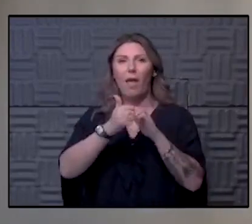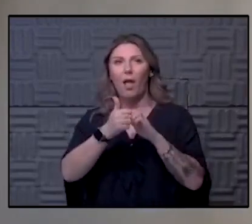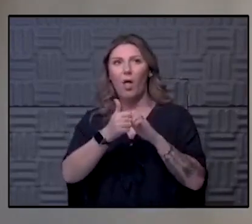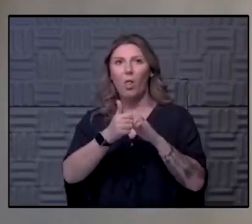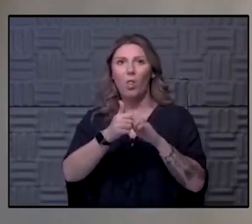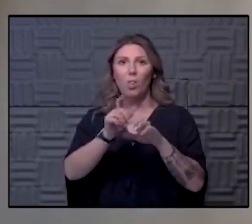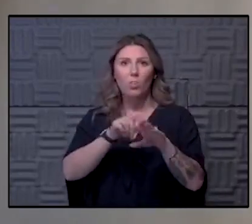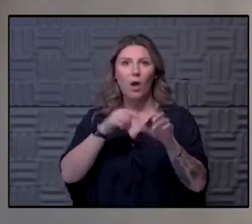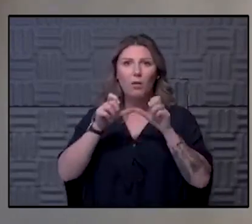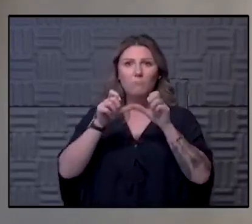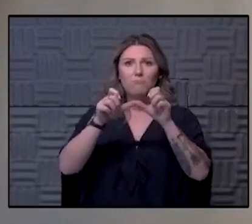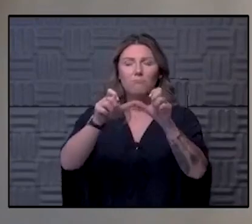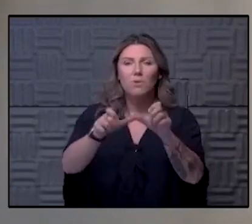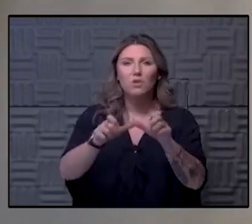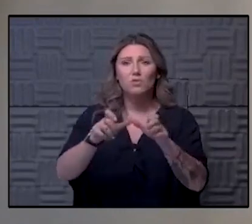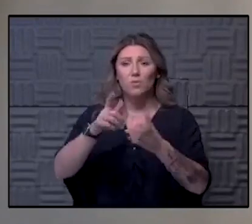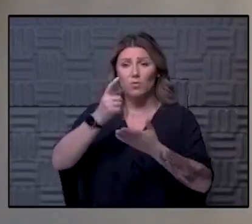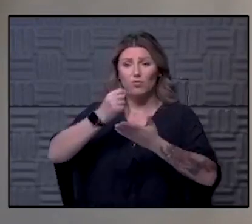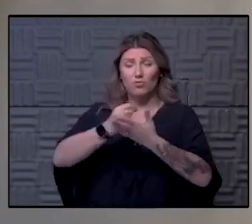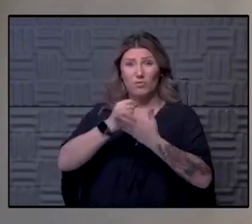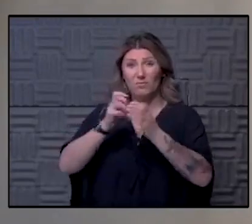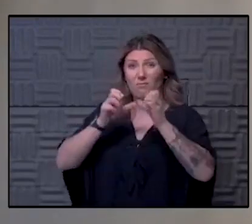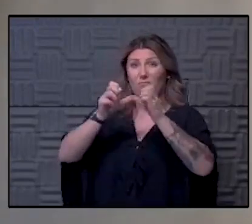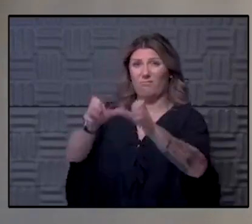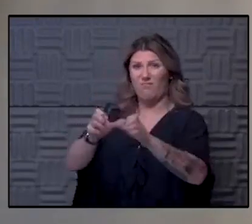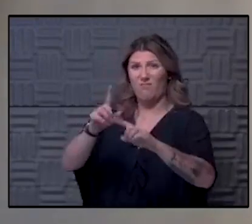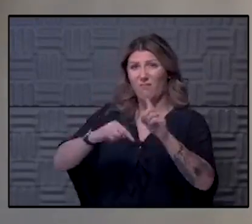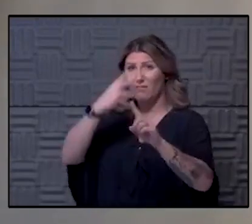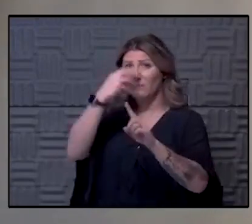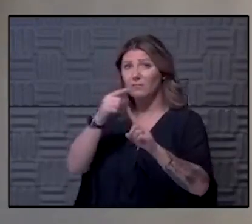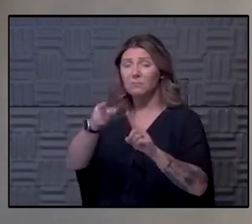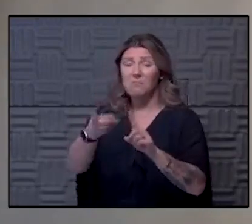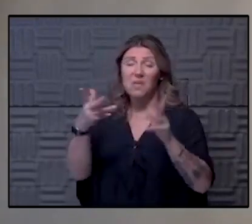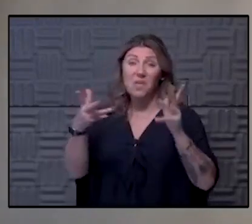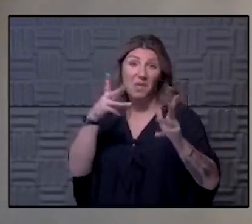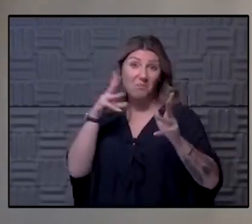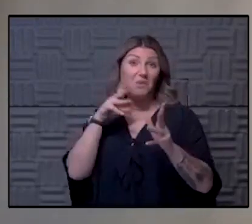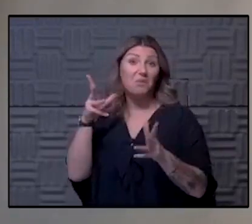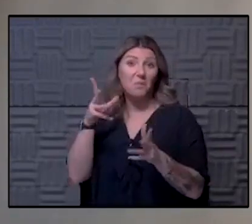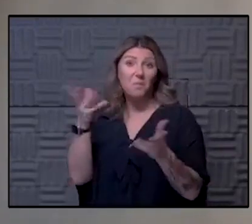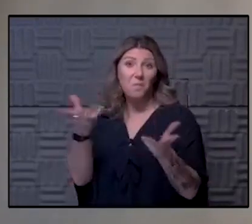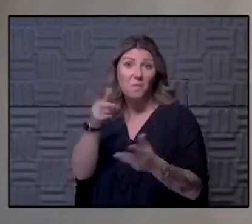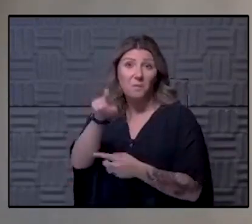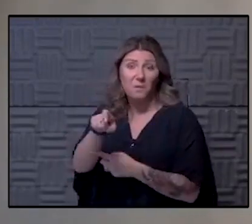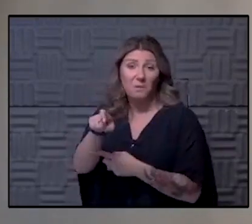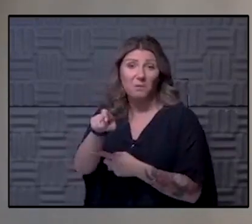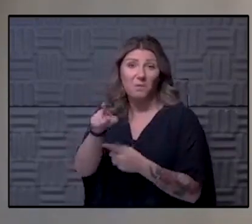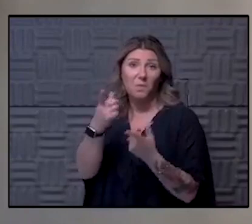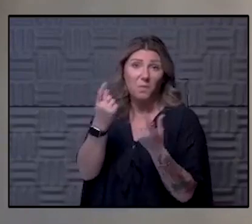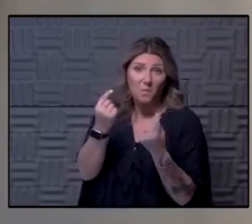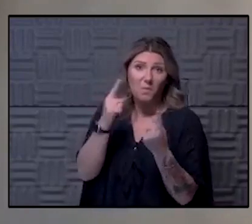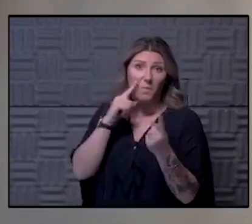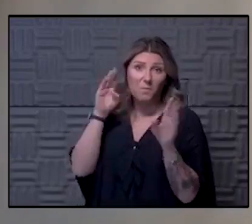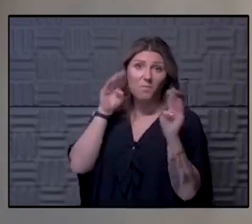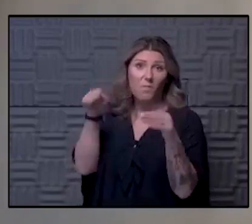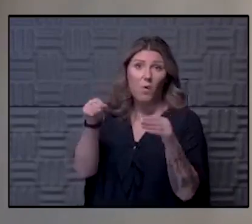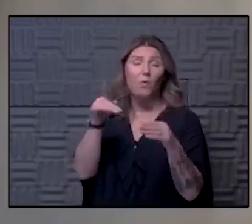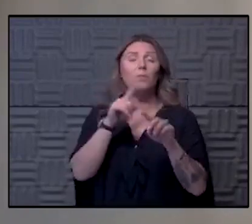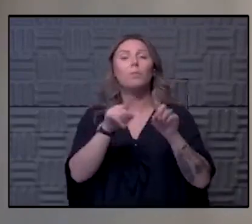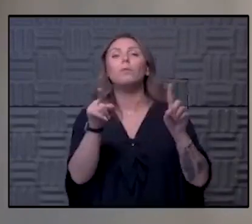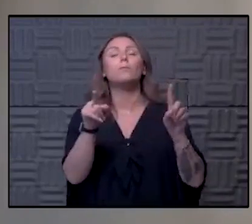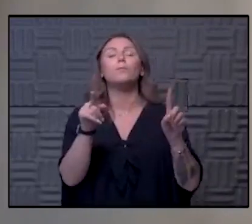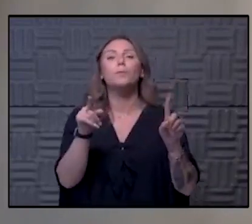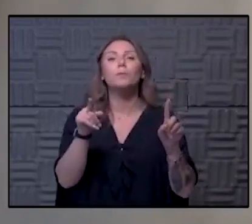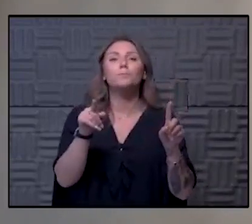then treatment for chronic insomnia is probably the direction that I would suggest looking into. However, he would